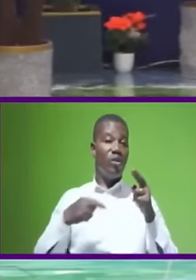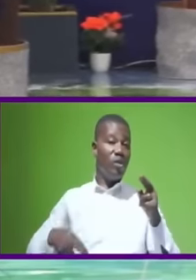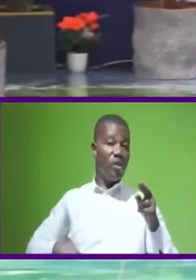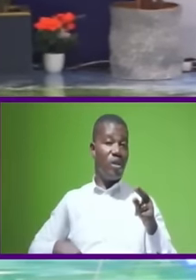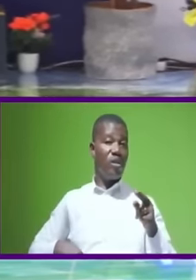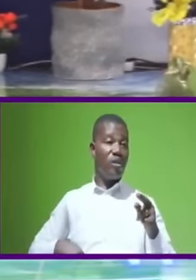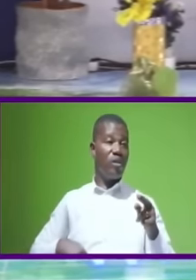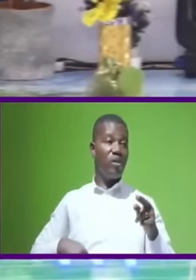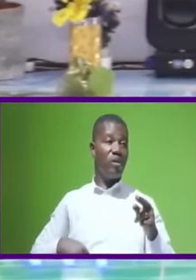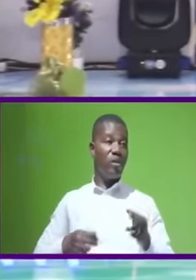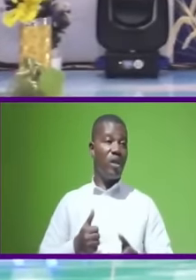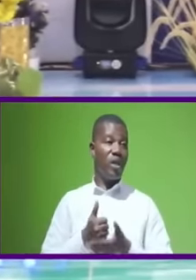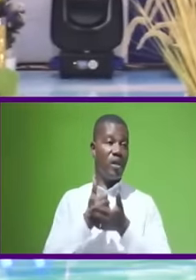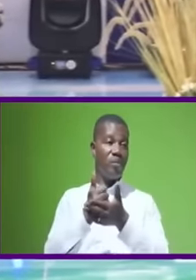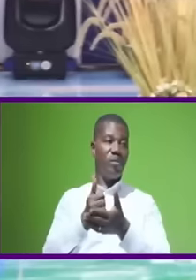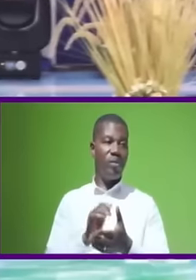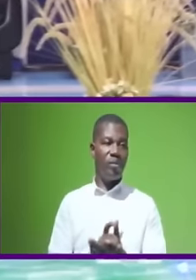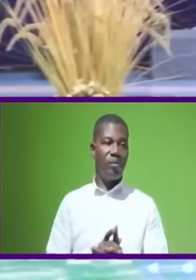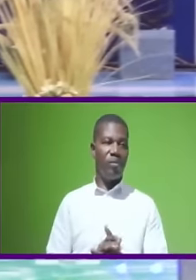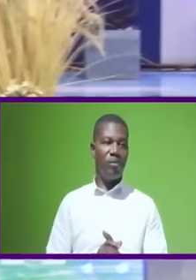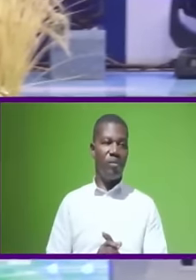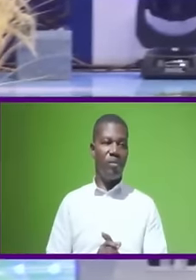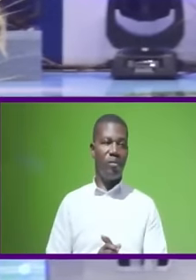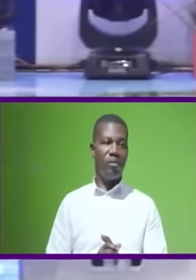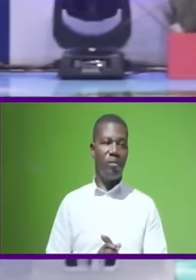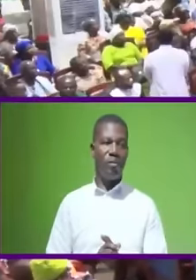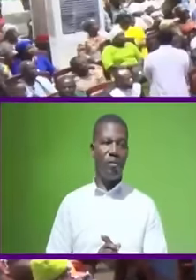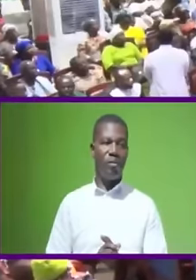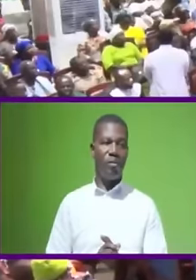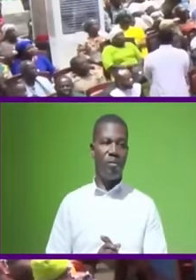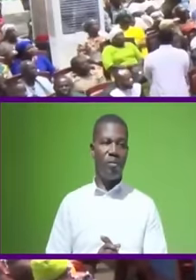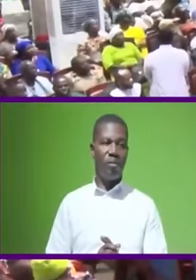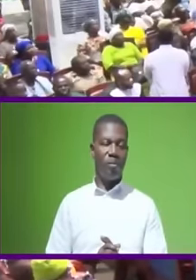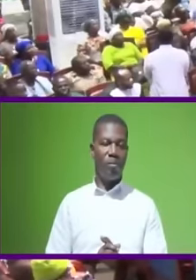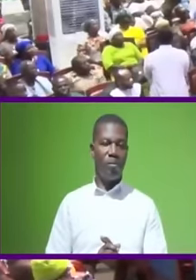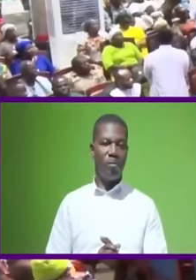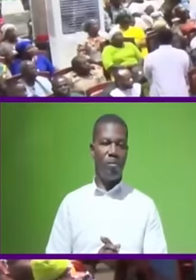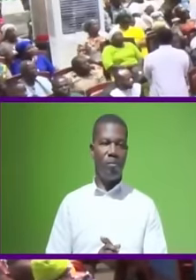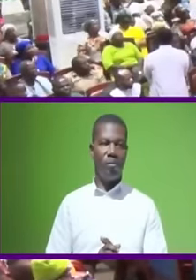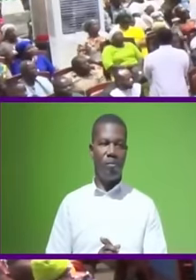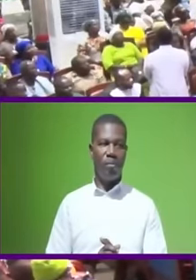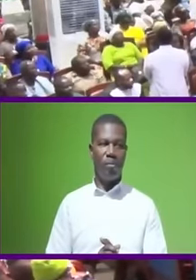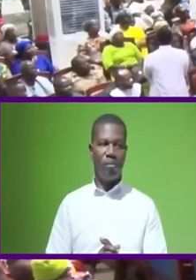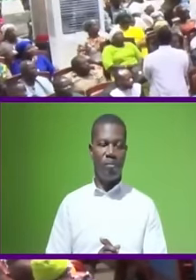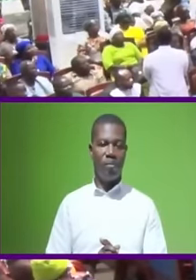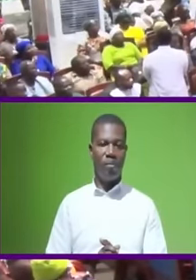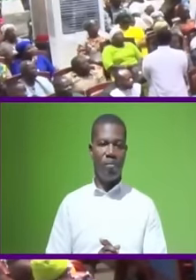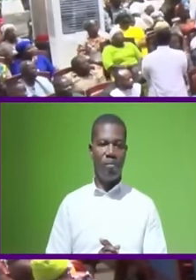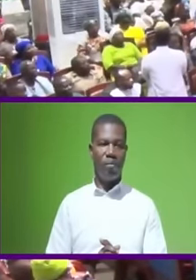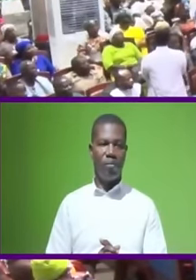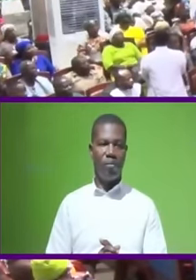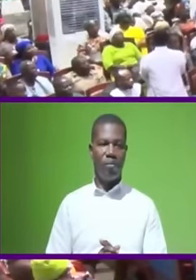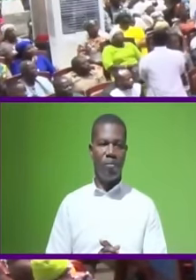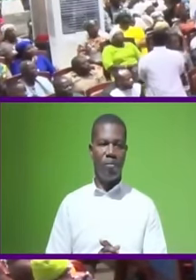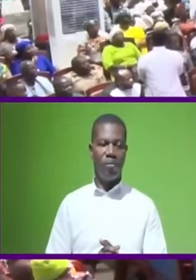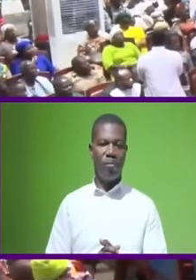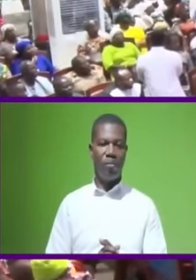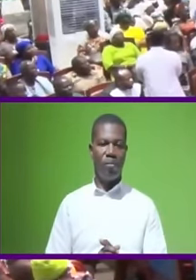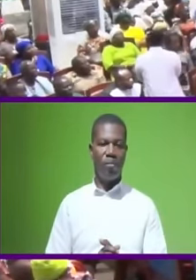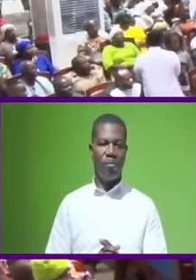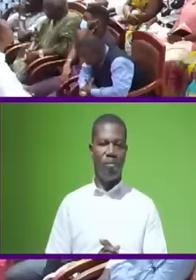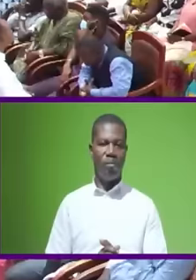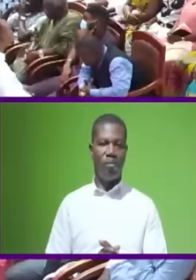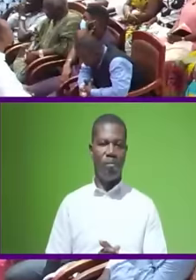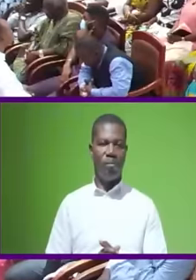let me find out the grace that has been sufficient to you, and because of that, every morning you see heaps